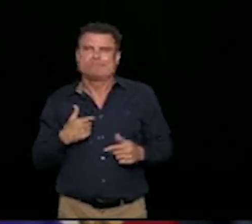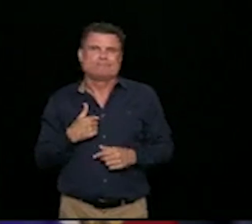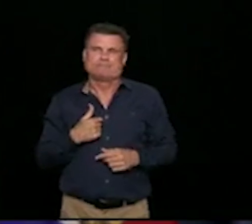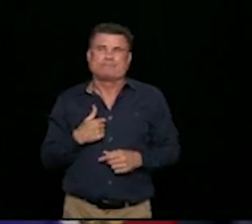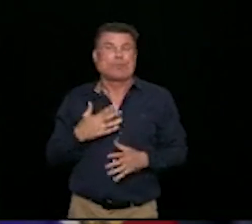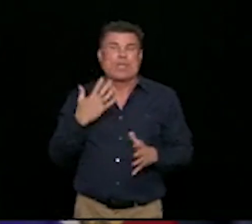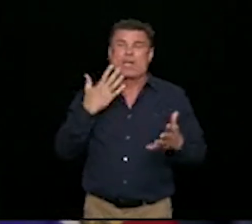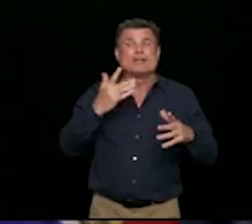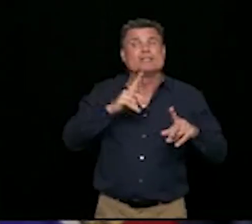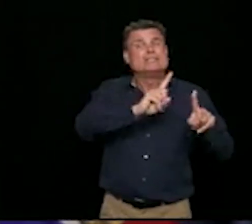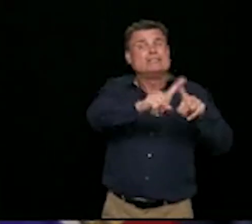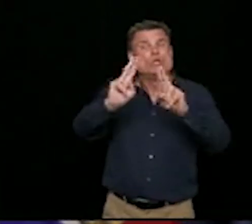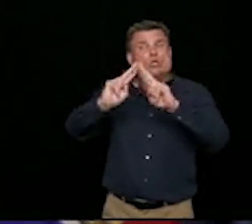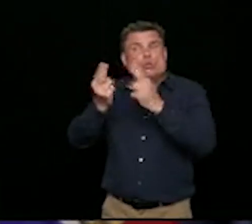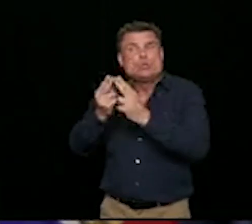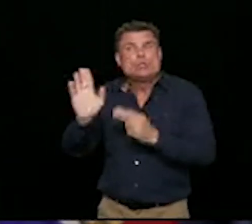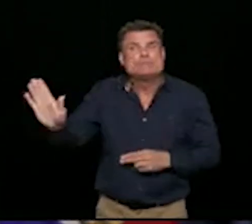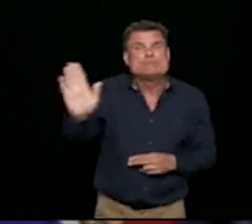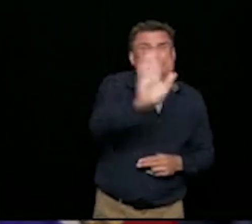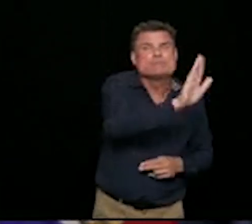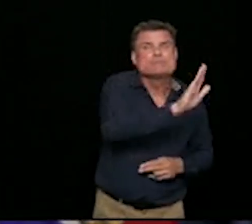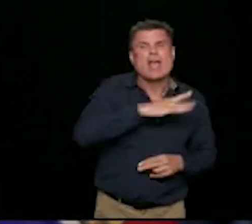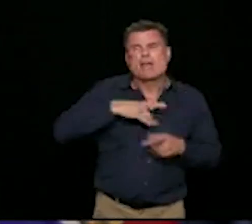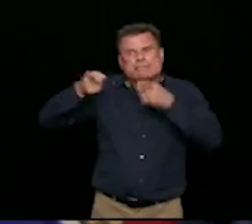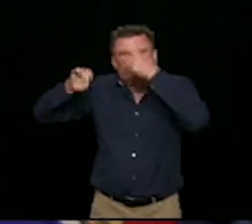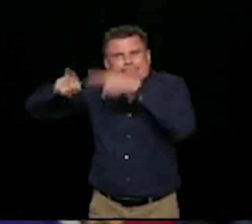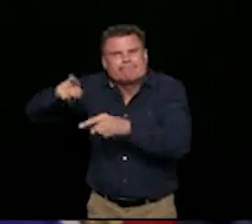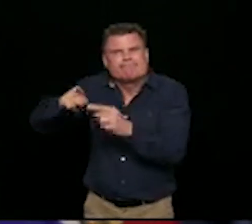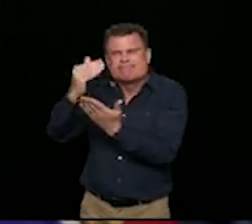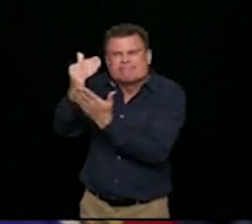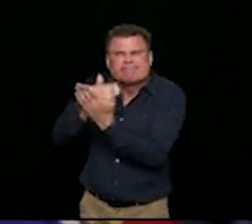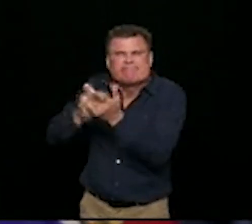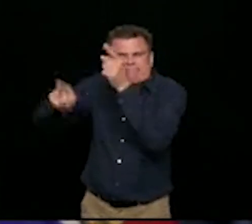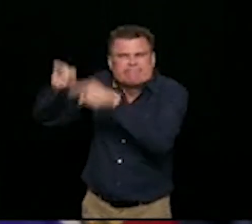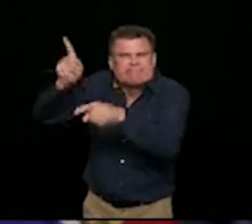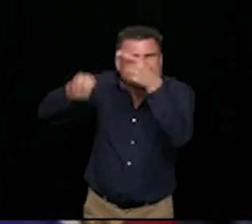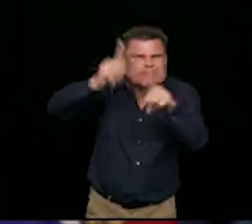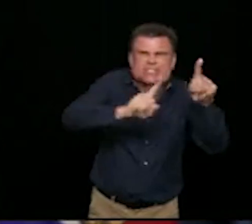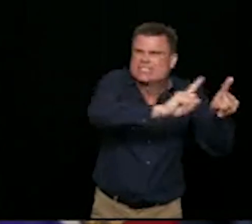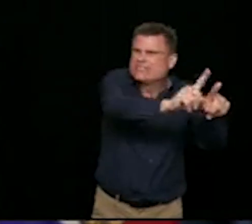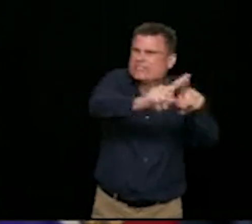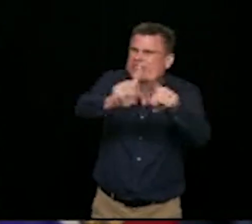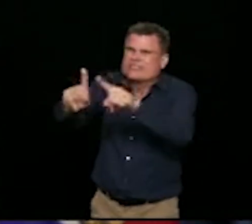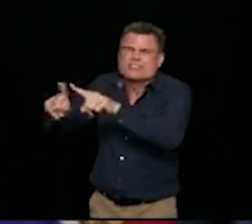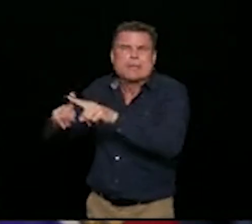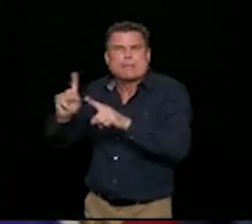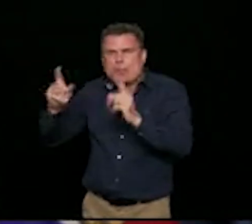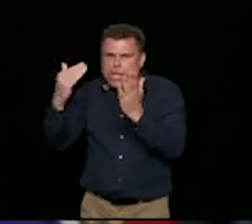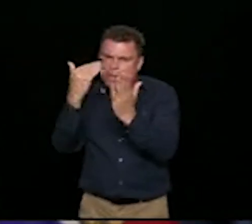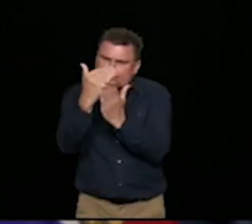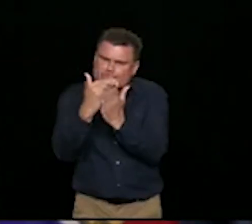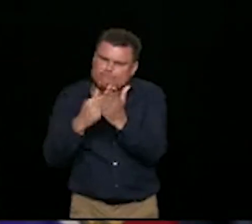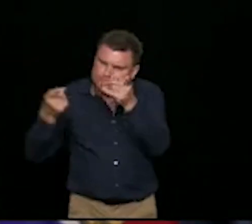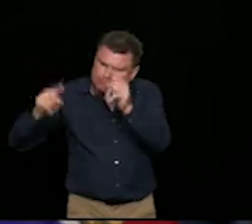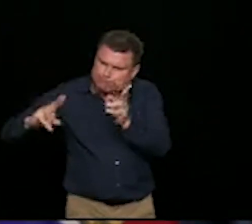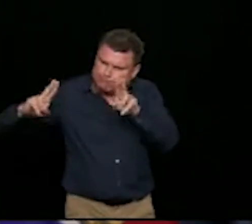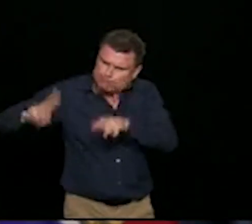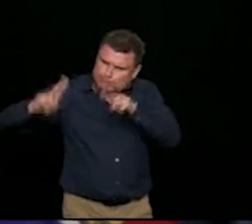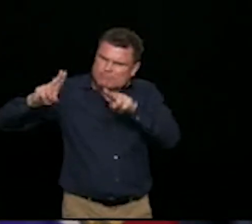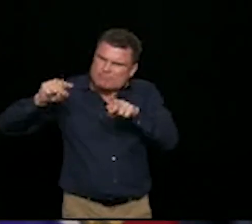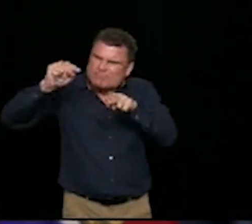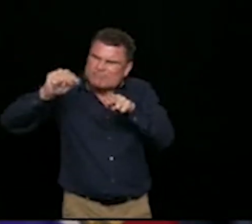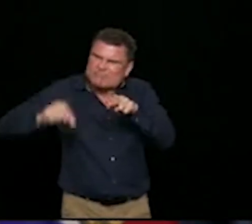a very complicated and a complex situation, because there are workers who have collective agreements in place, and their rights are determined by